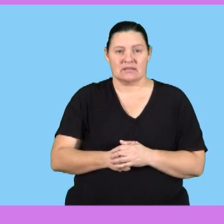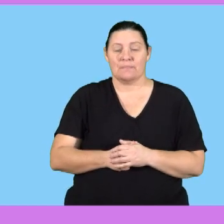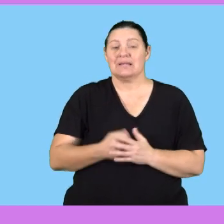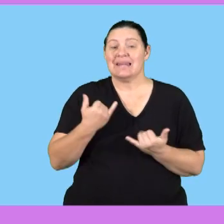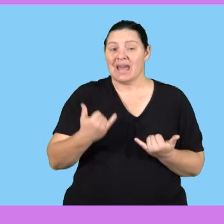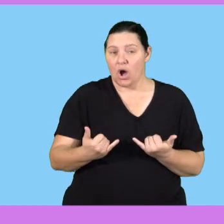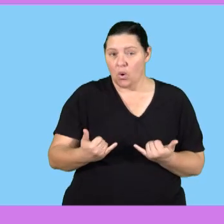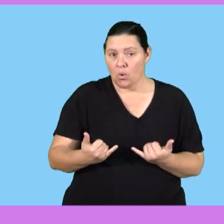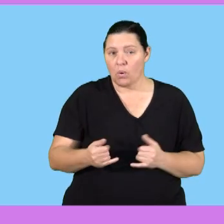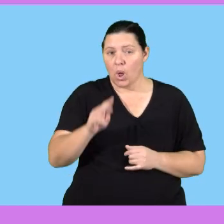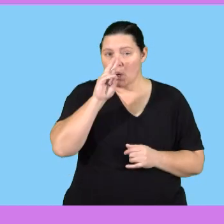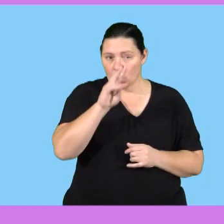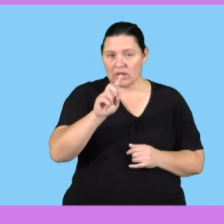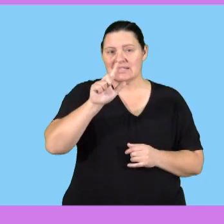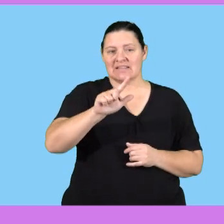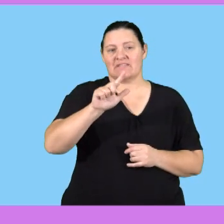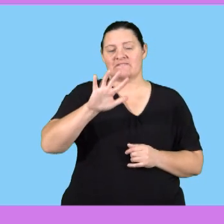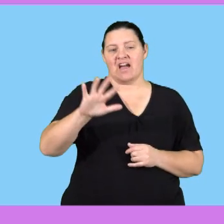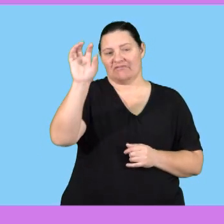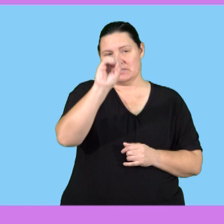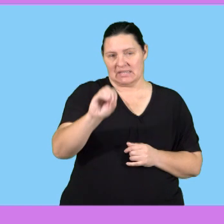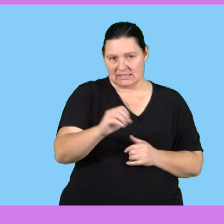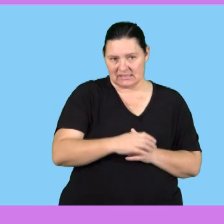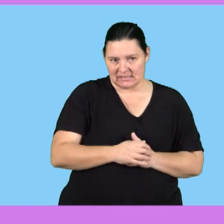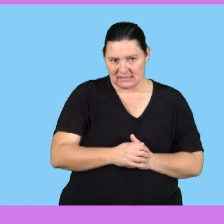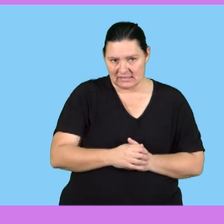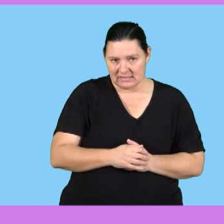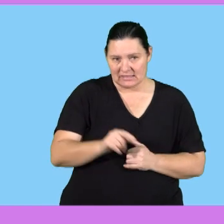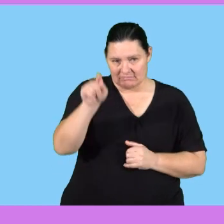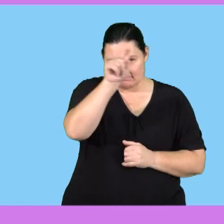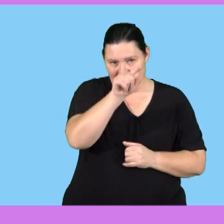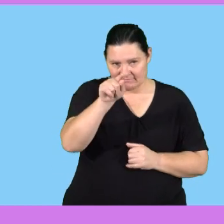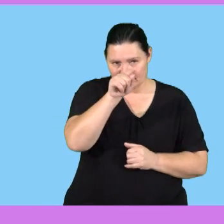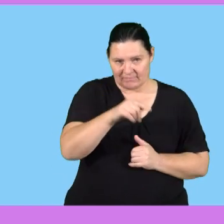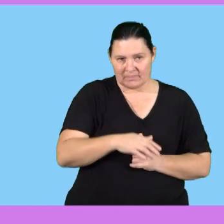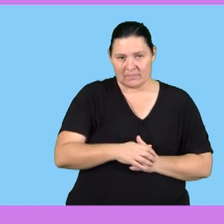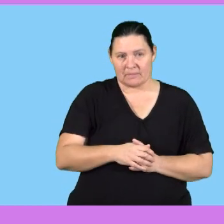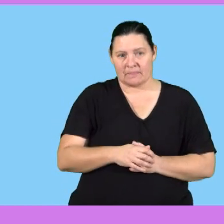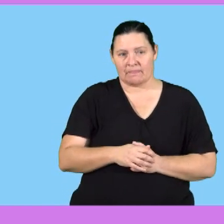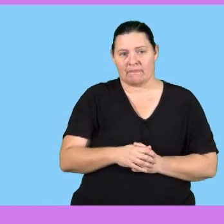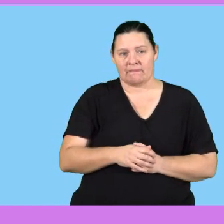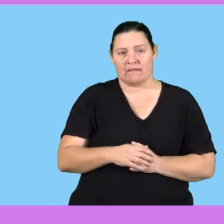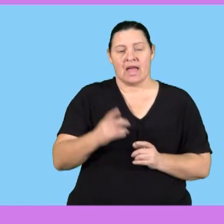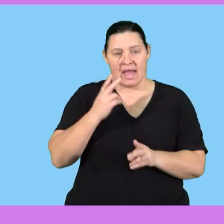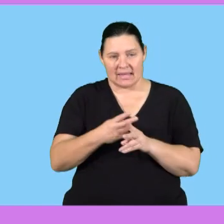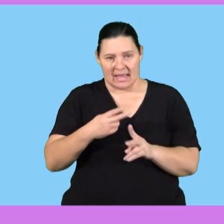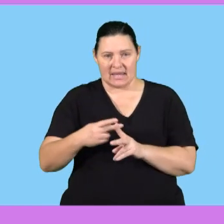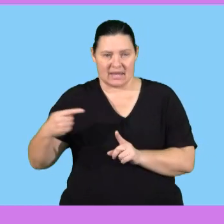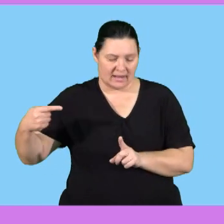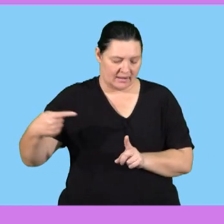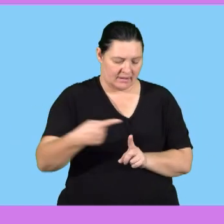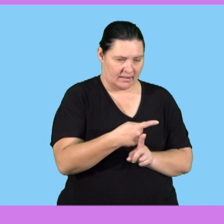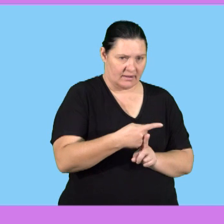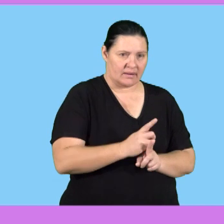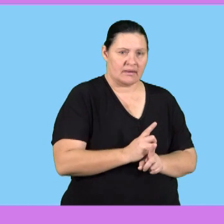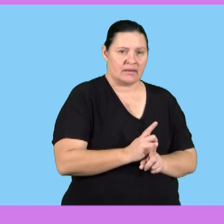17 years old, but this time around I'm looking for the 75th percentile. We agree there's the 75th percentile.